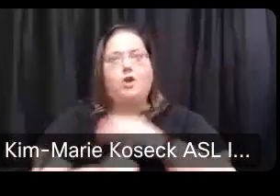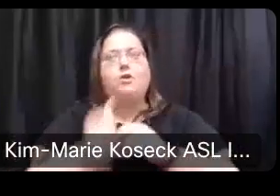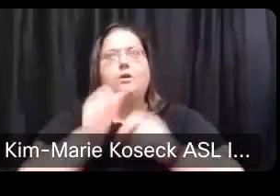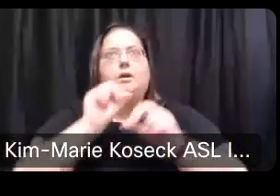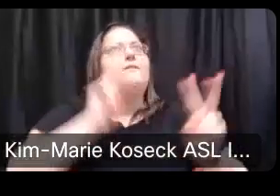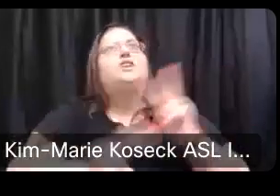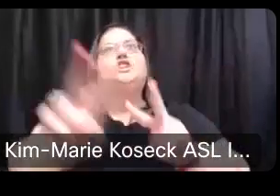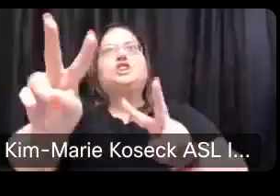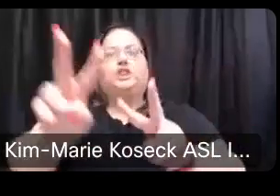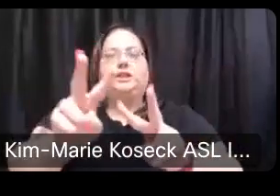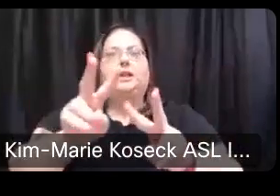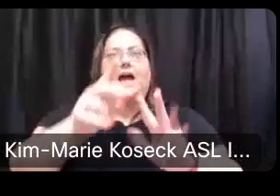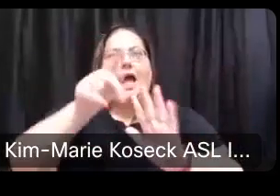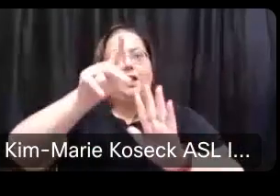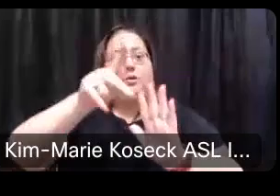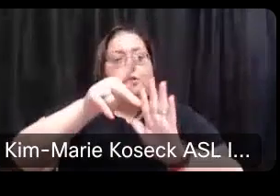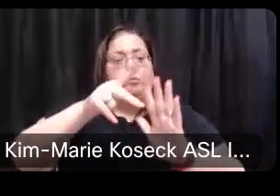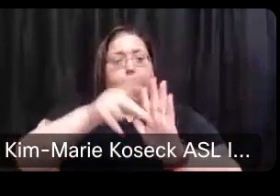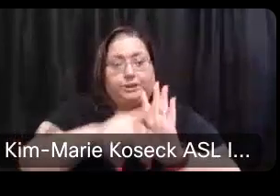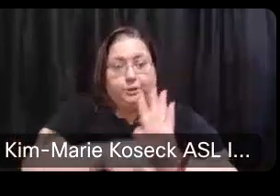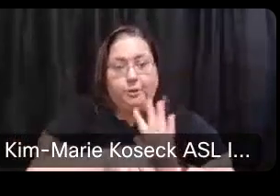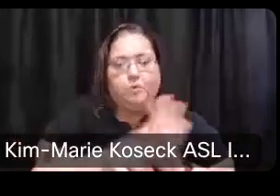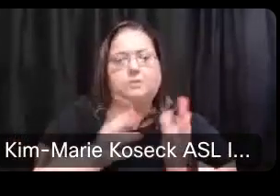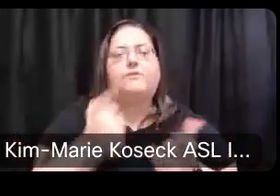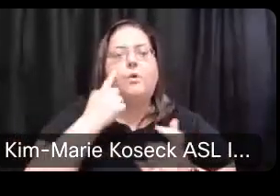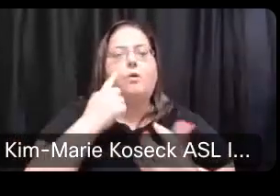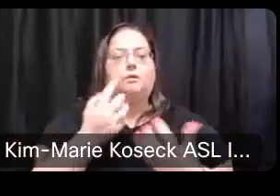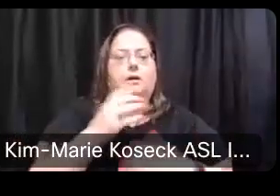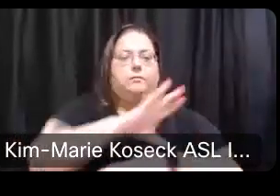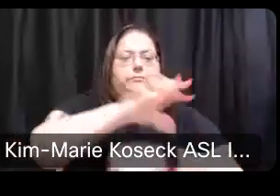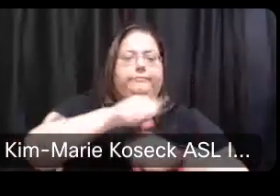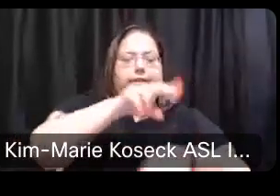principles to better support state and local adaptation.